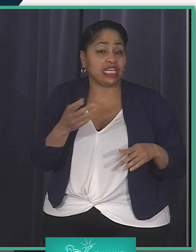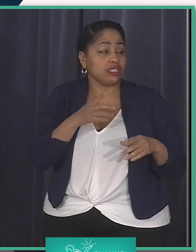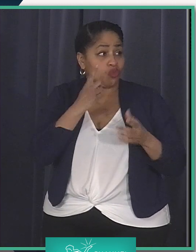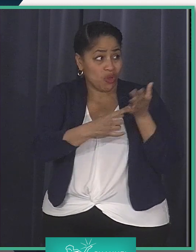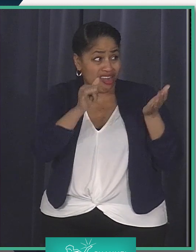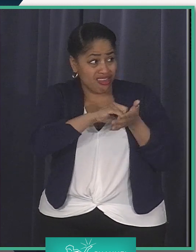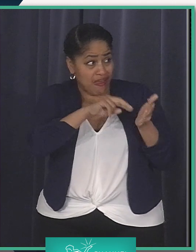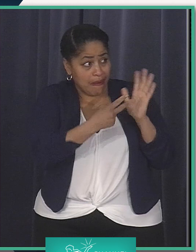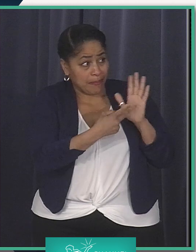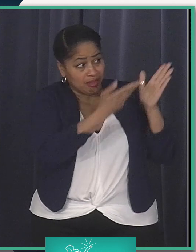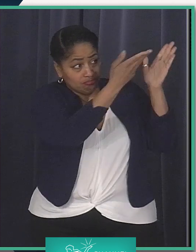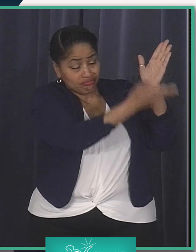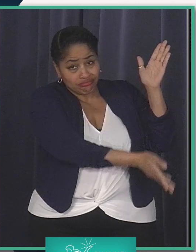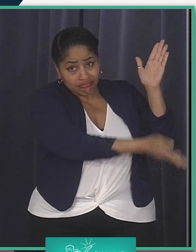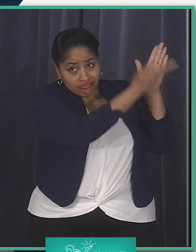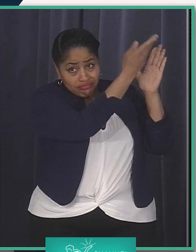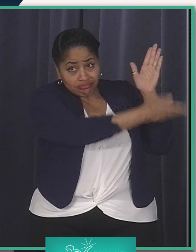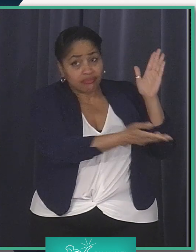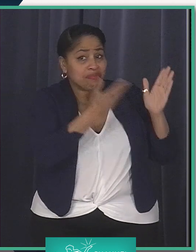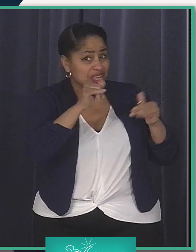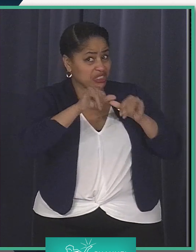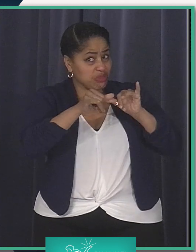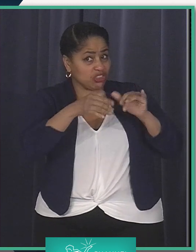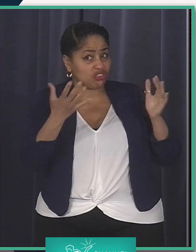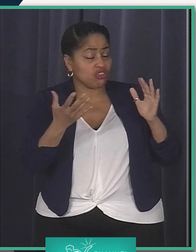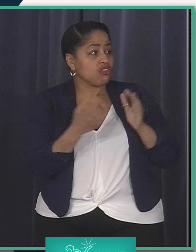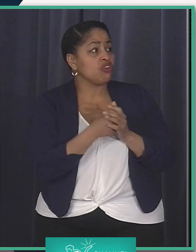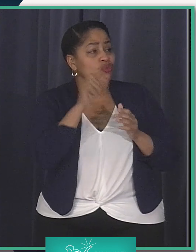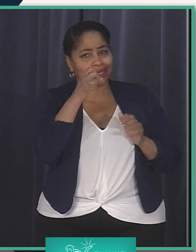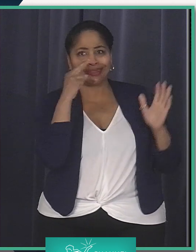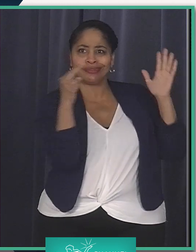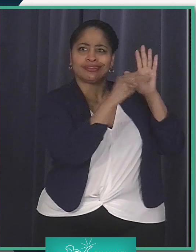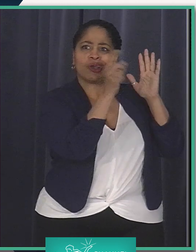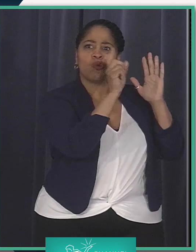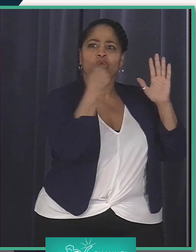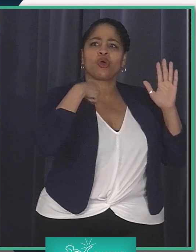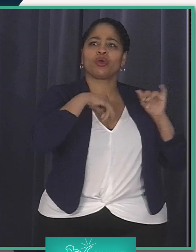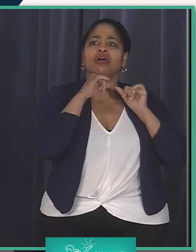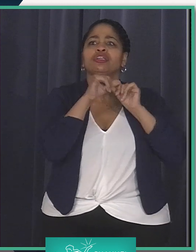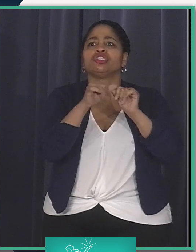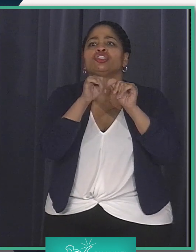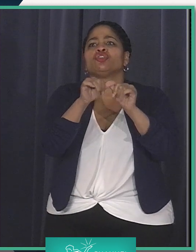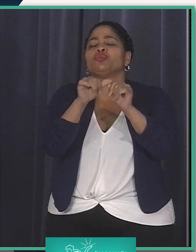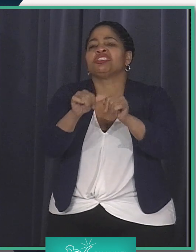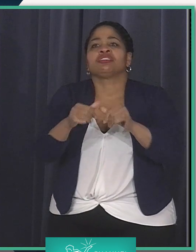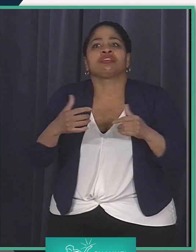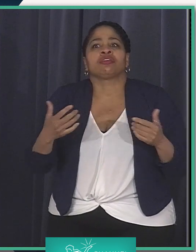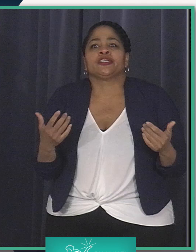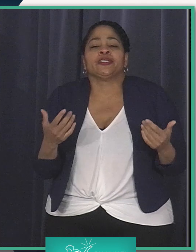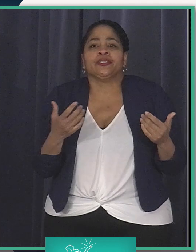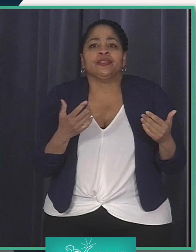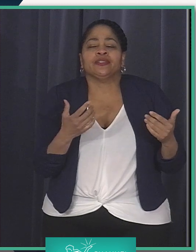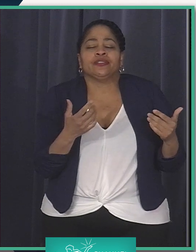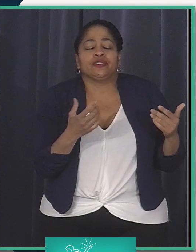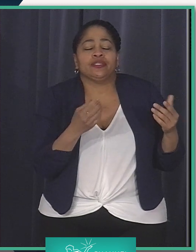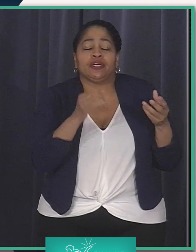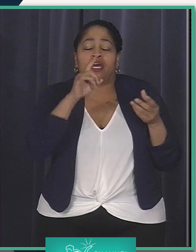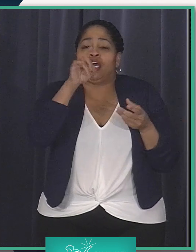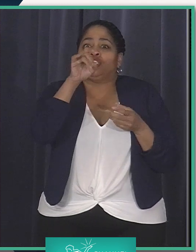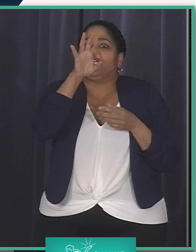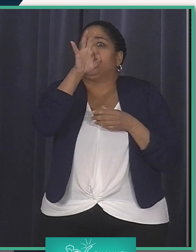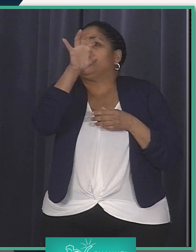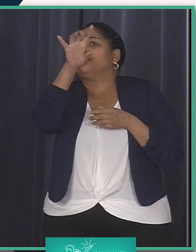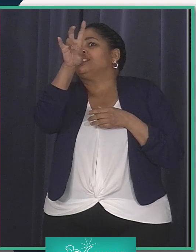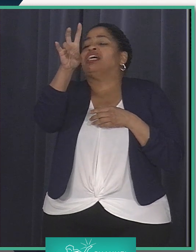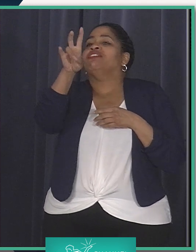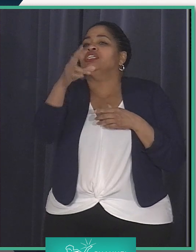in the chart, which to me is the best measure, again, you can see where we're continuing to go.